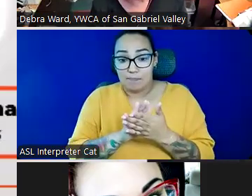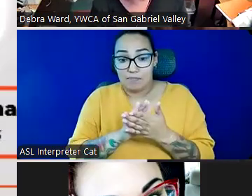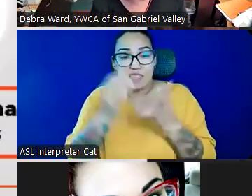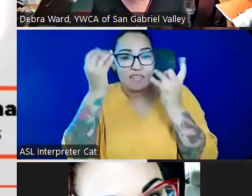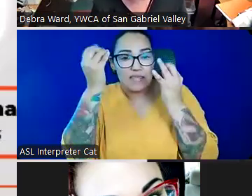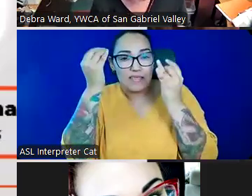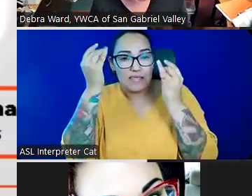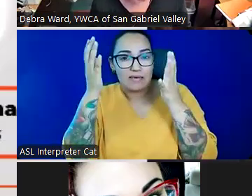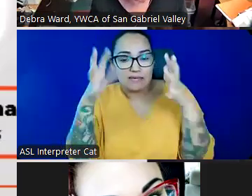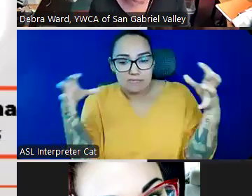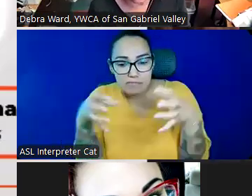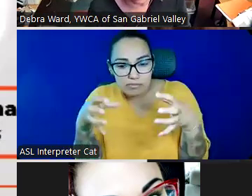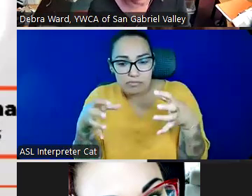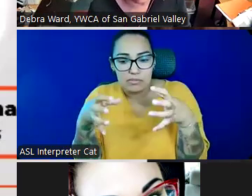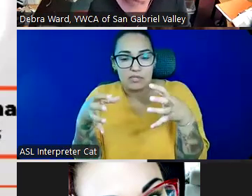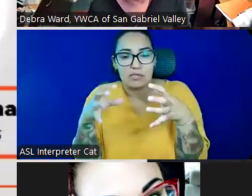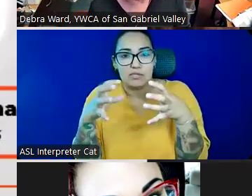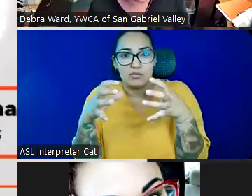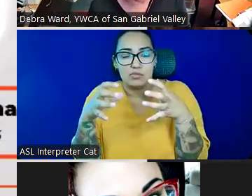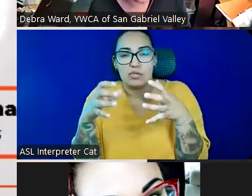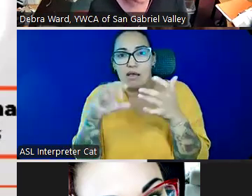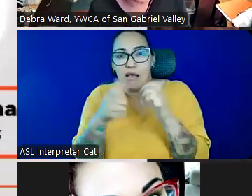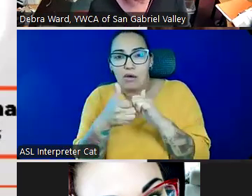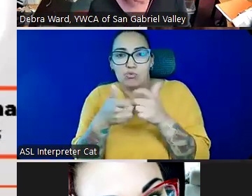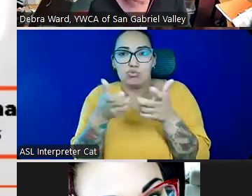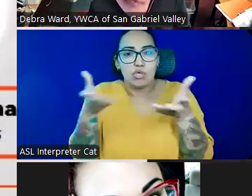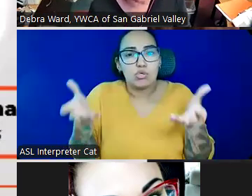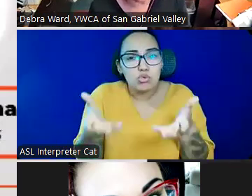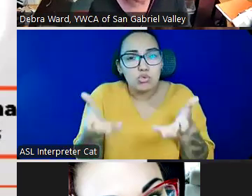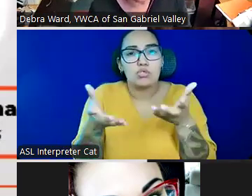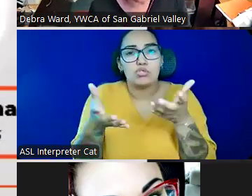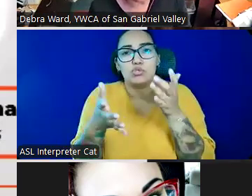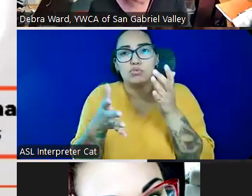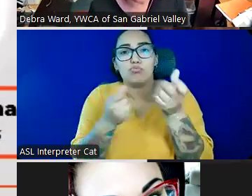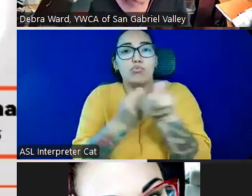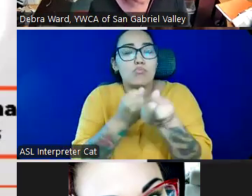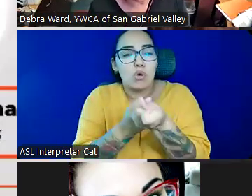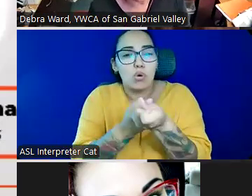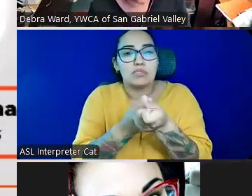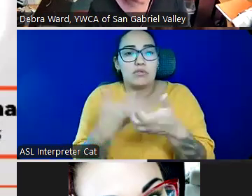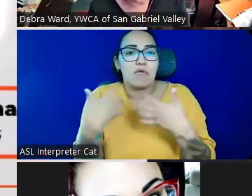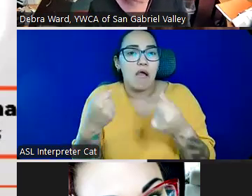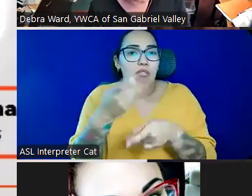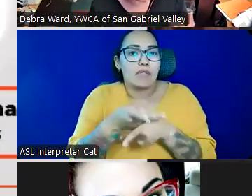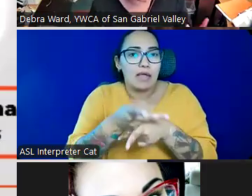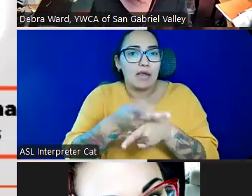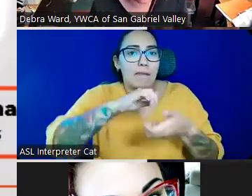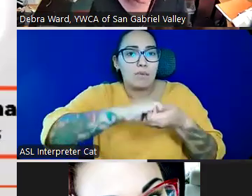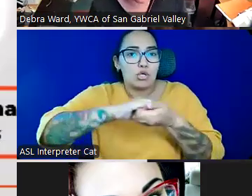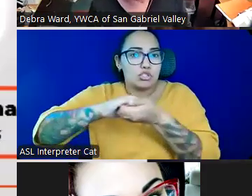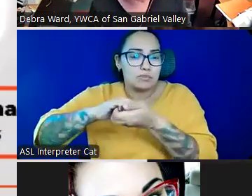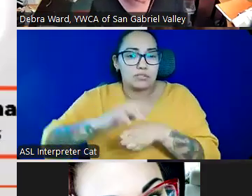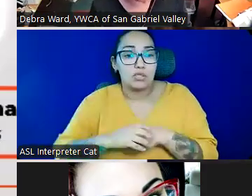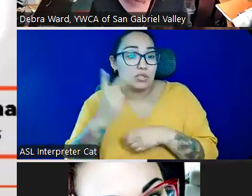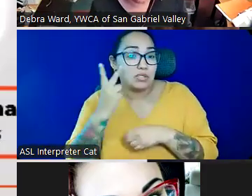tank around how we can encourage and promote healthcare partnerships. So you can see LA